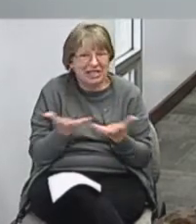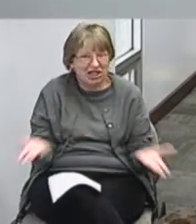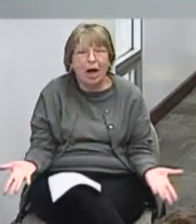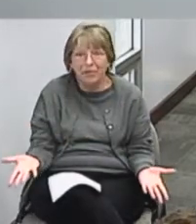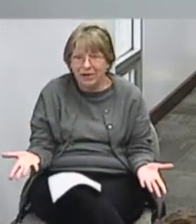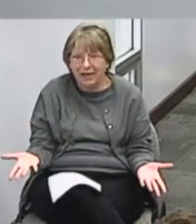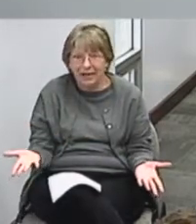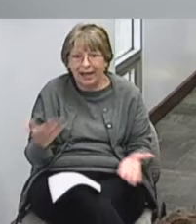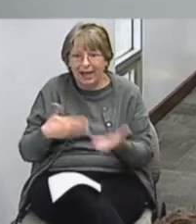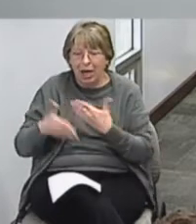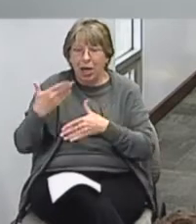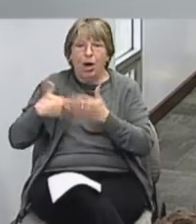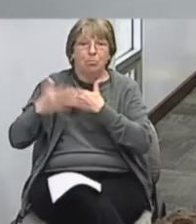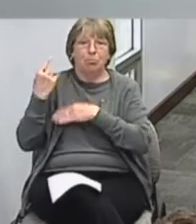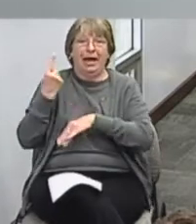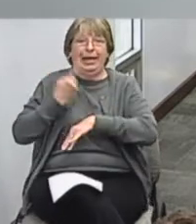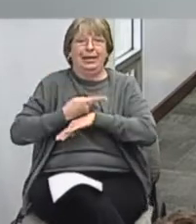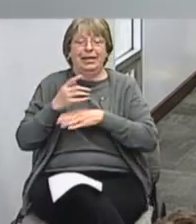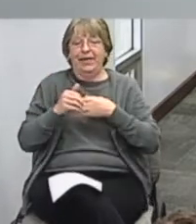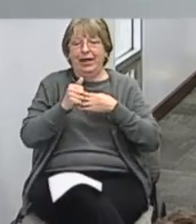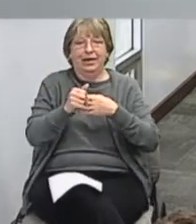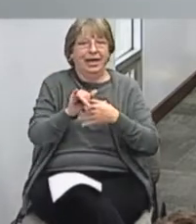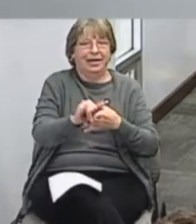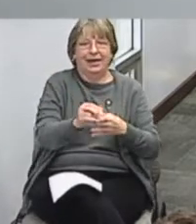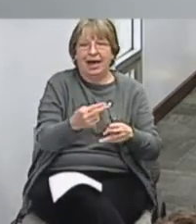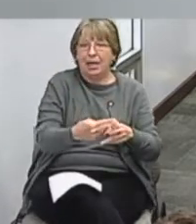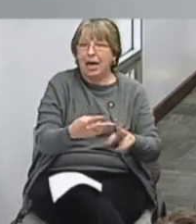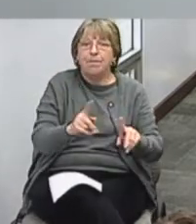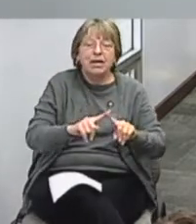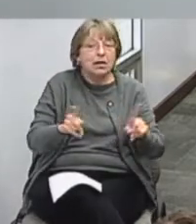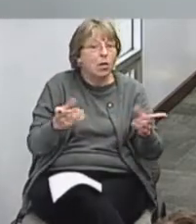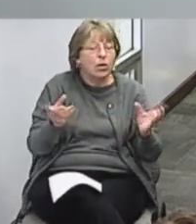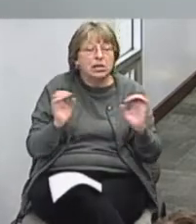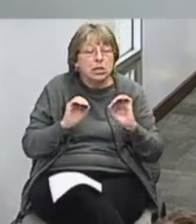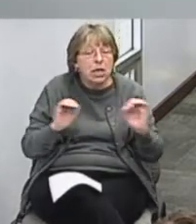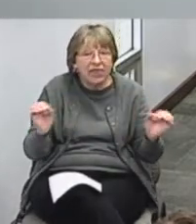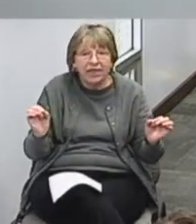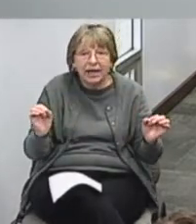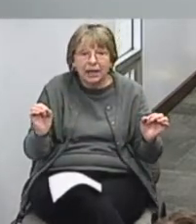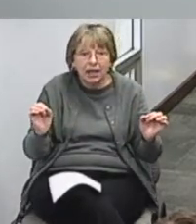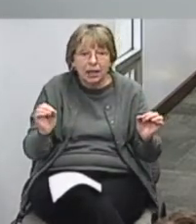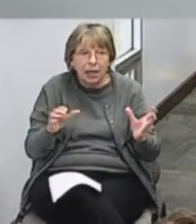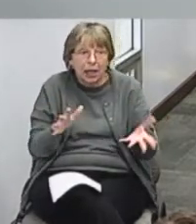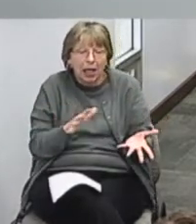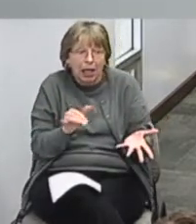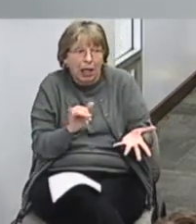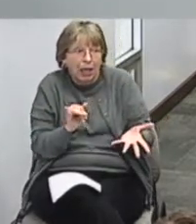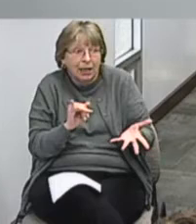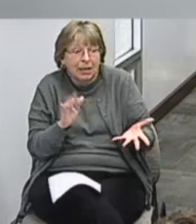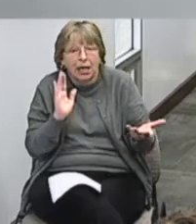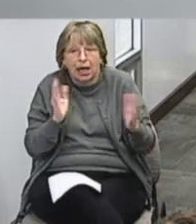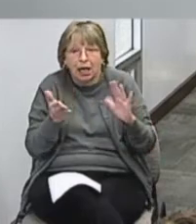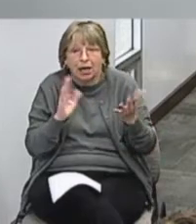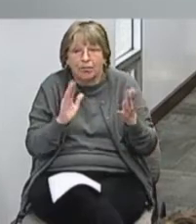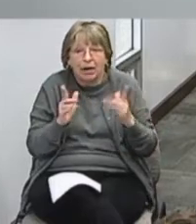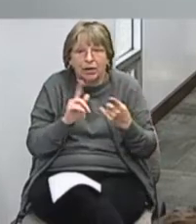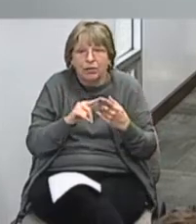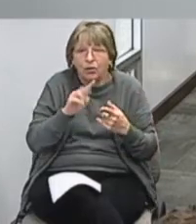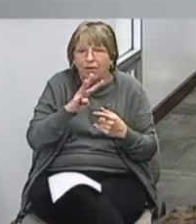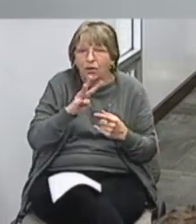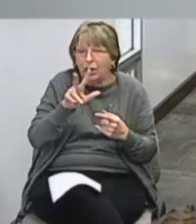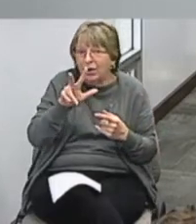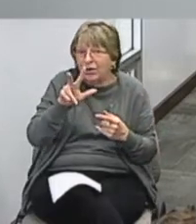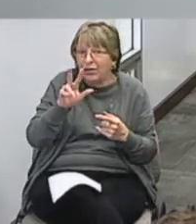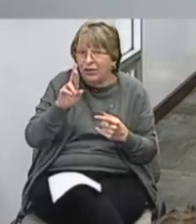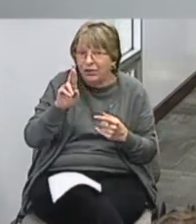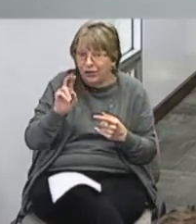time that would lead to that name, and we found really nothing other than, it's kind of like I compare it to like 43rd Park. You know,